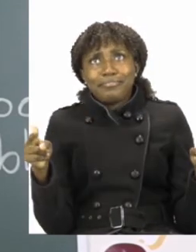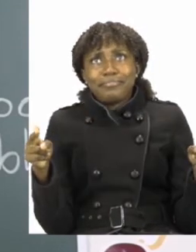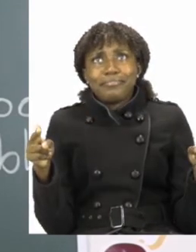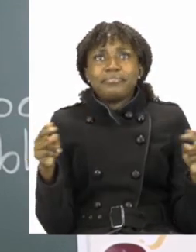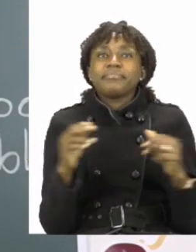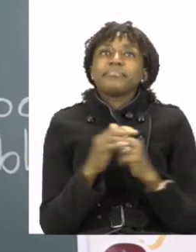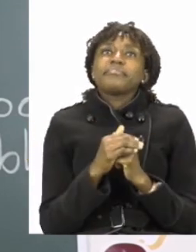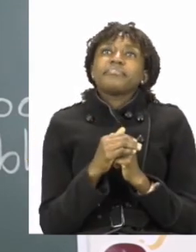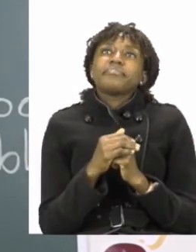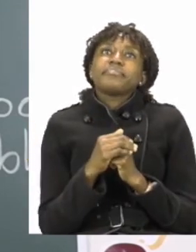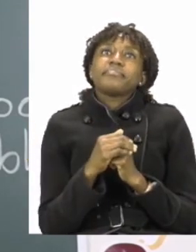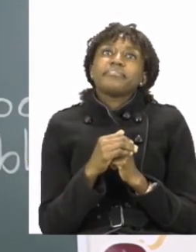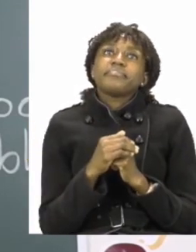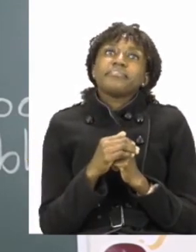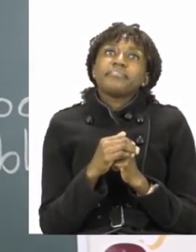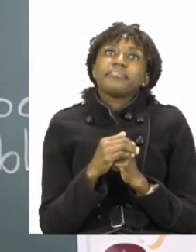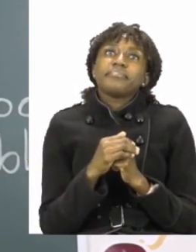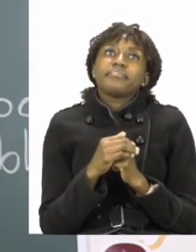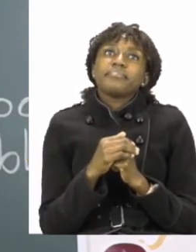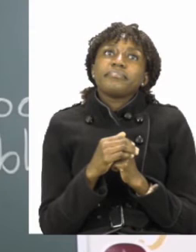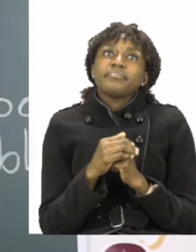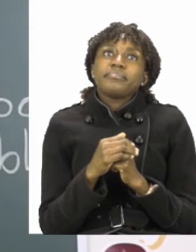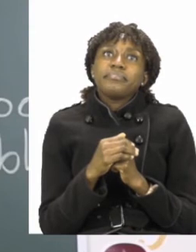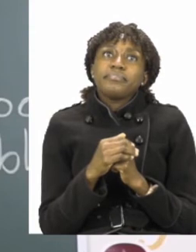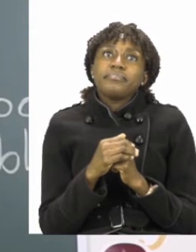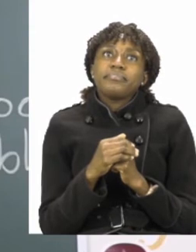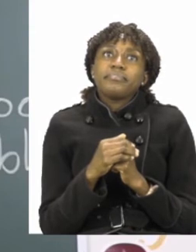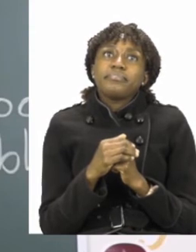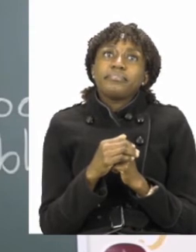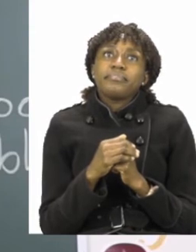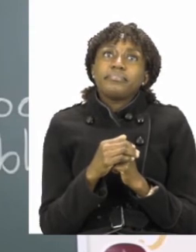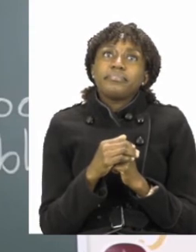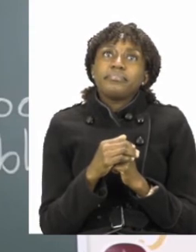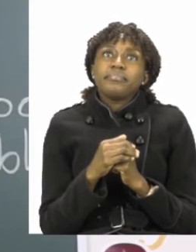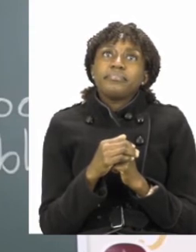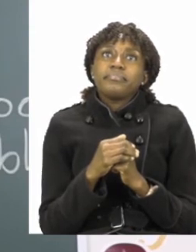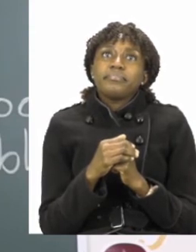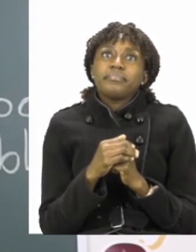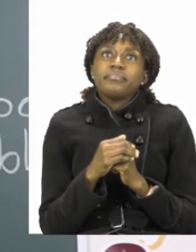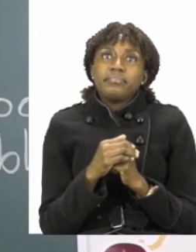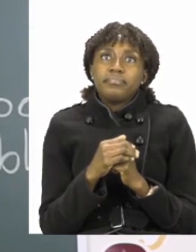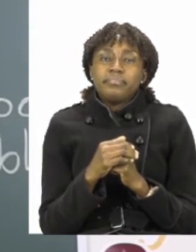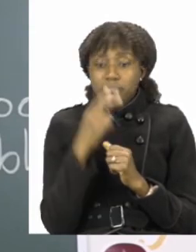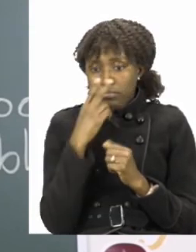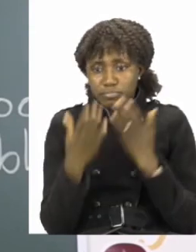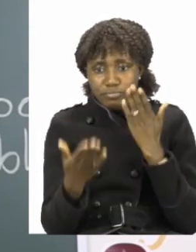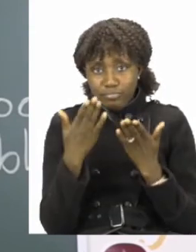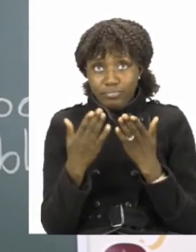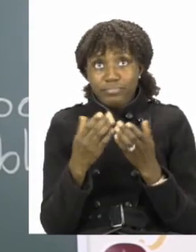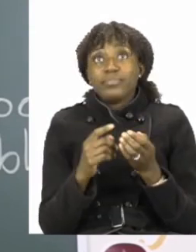sharpener. So we're going to leave our pencil first here, and then after that, we are going to compare the